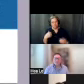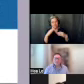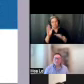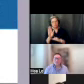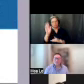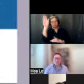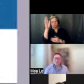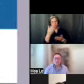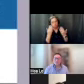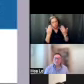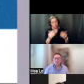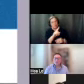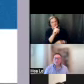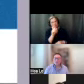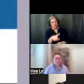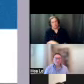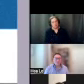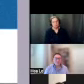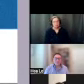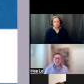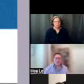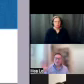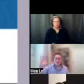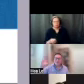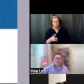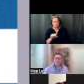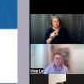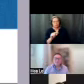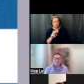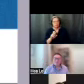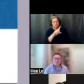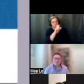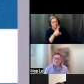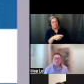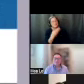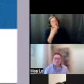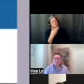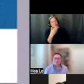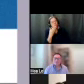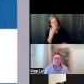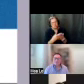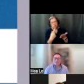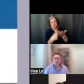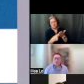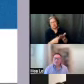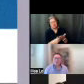ask a question. Okay, thank you. Great discussion, Poe. Very well